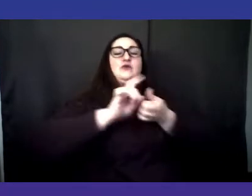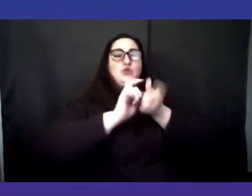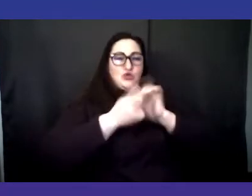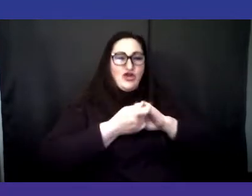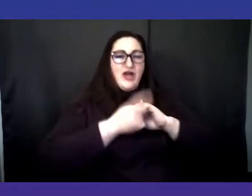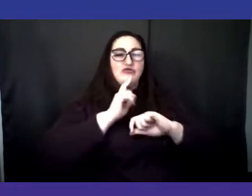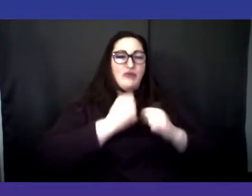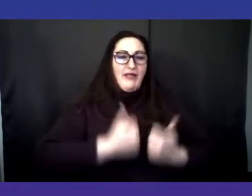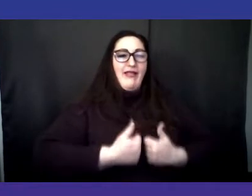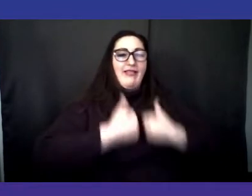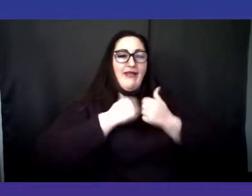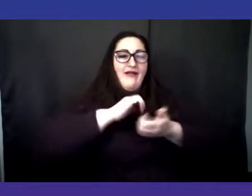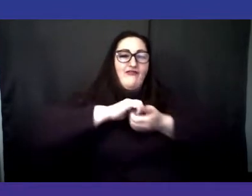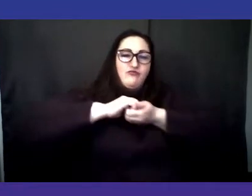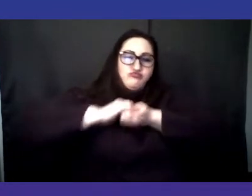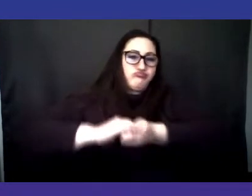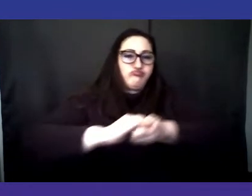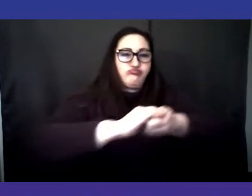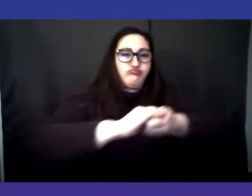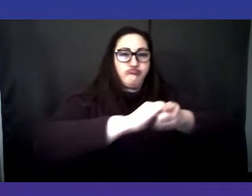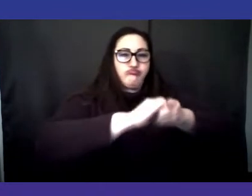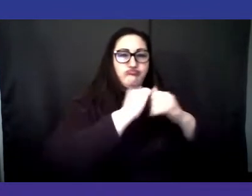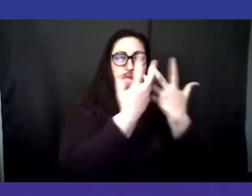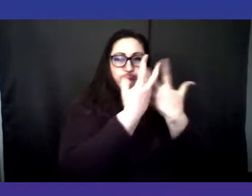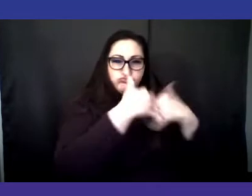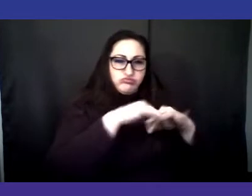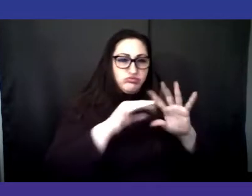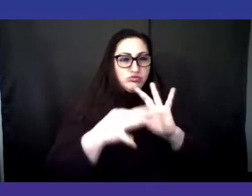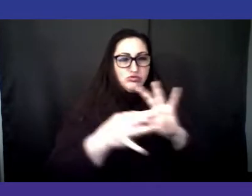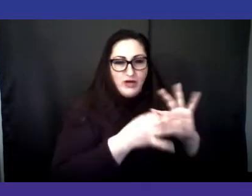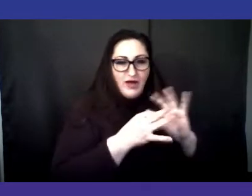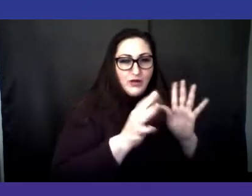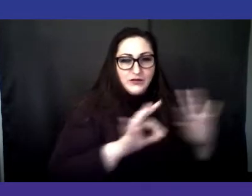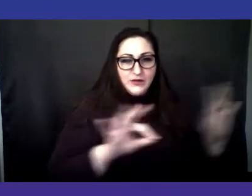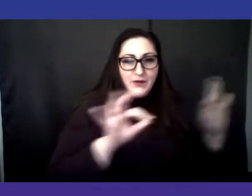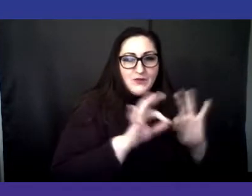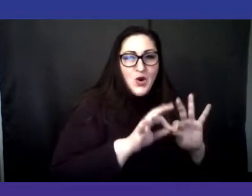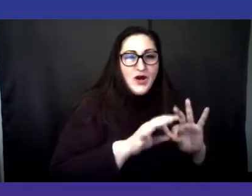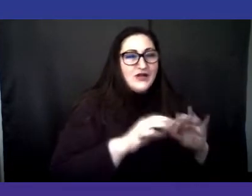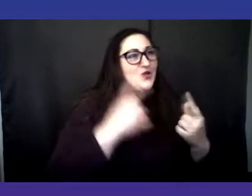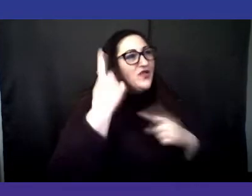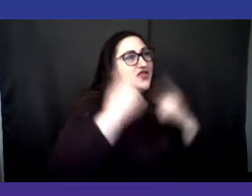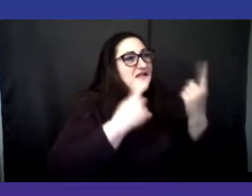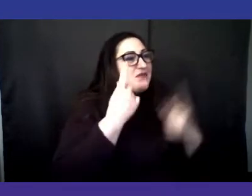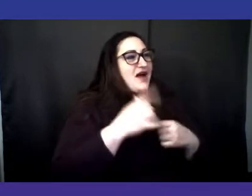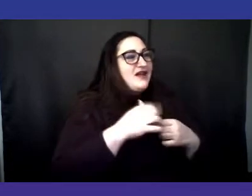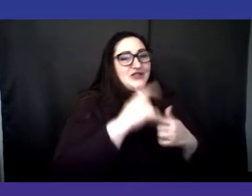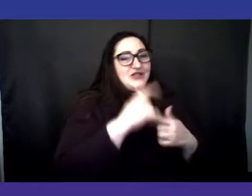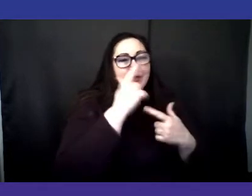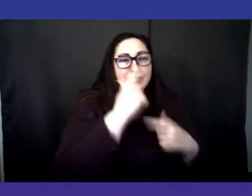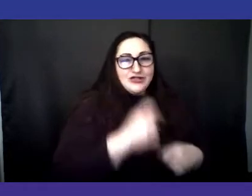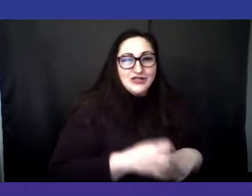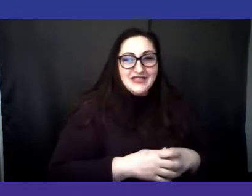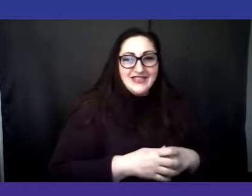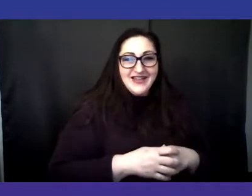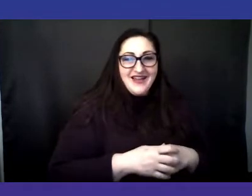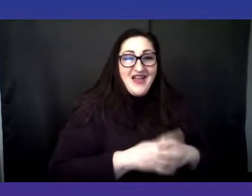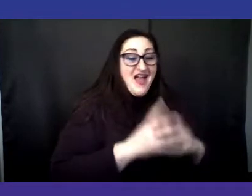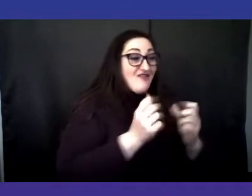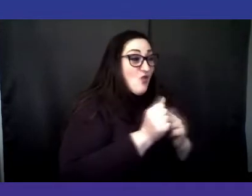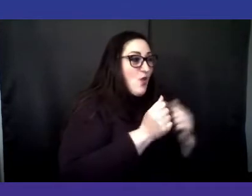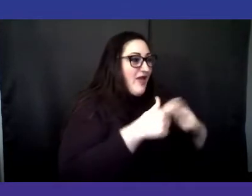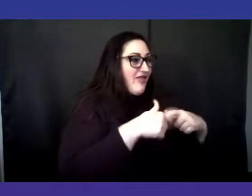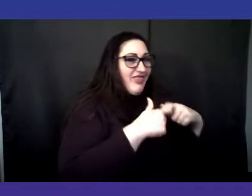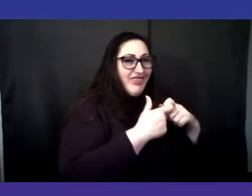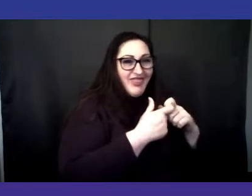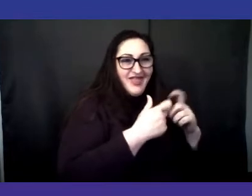Like animals have returned to the Bronx and returned to New York City, and there's all these things that are occurring. And so I really love to think about what